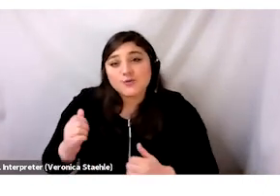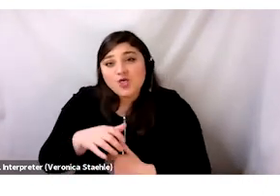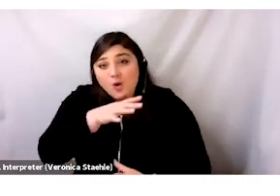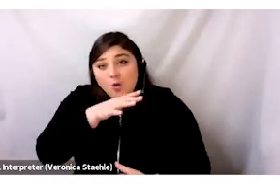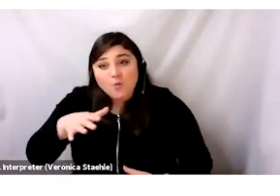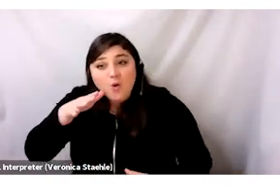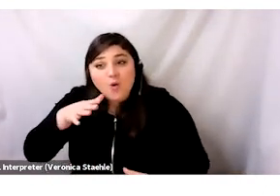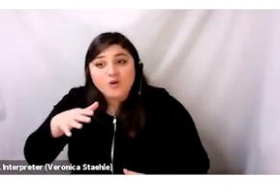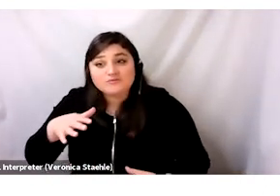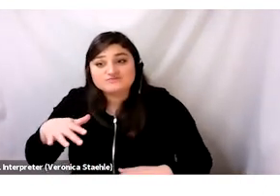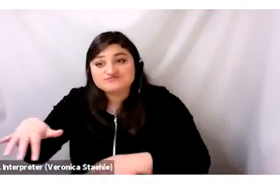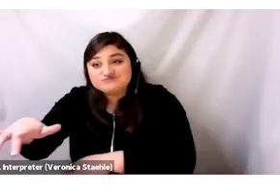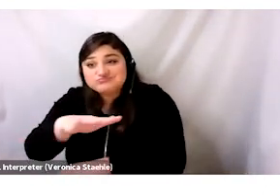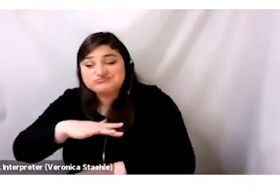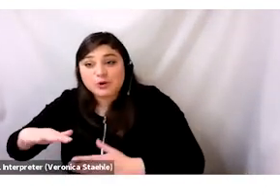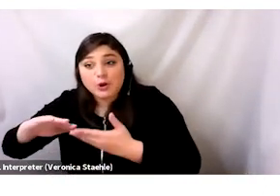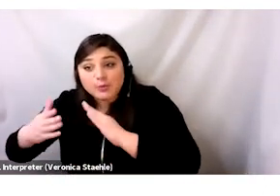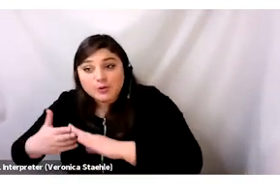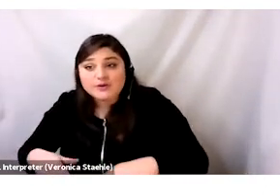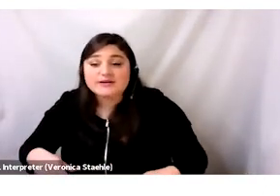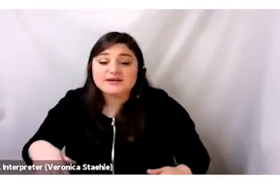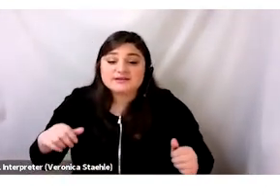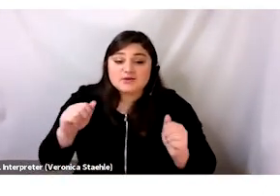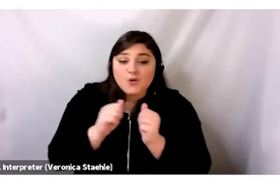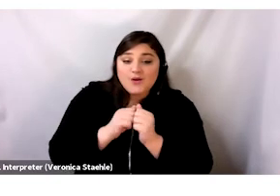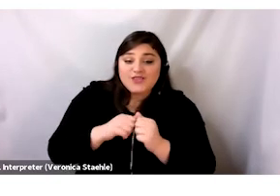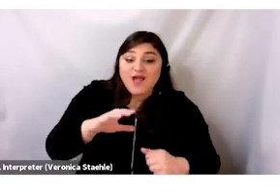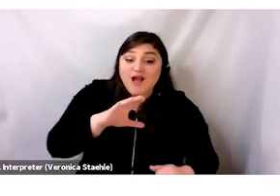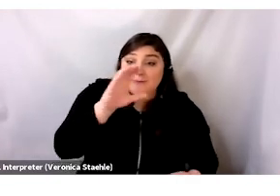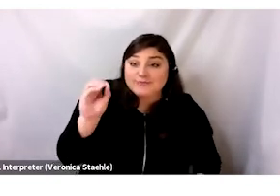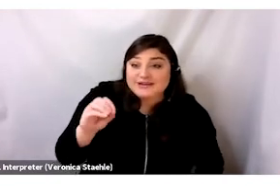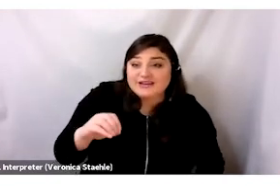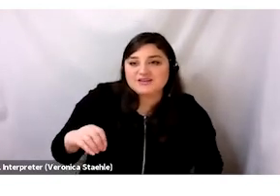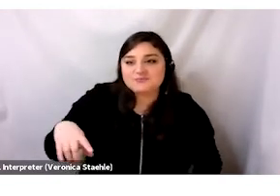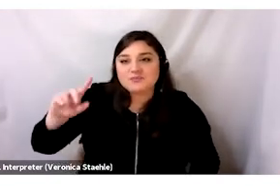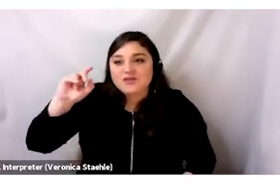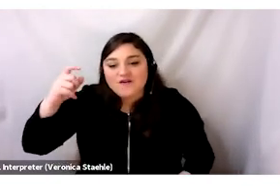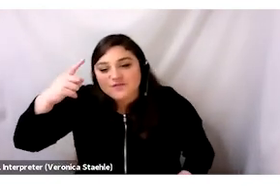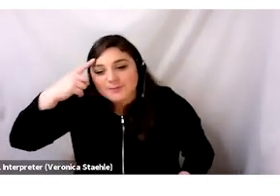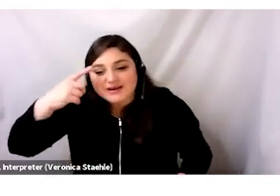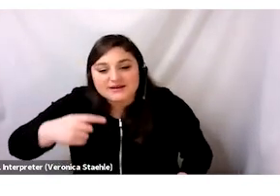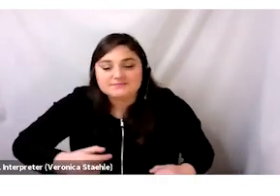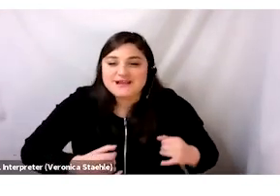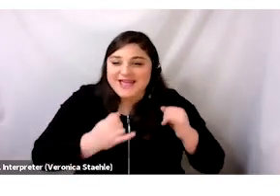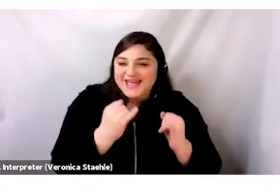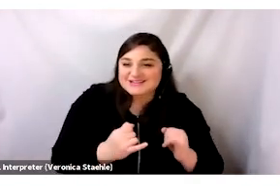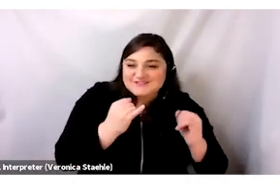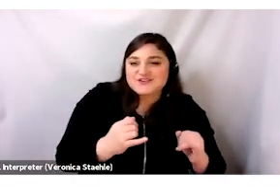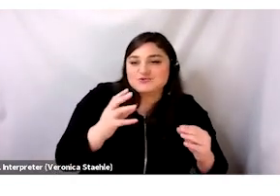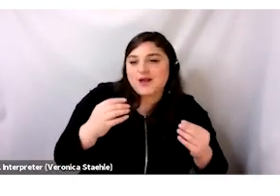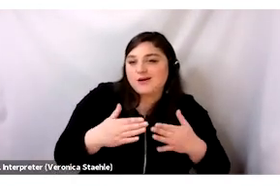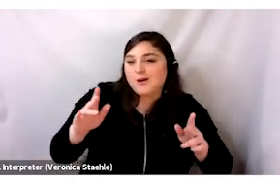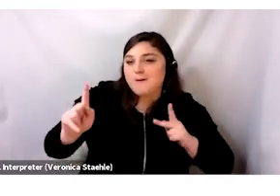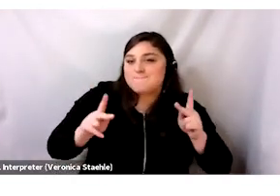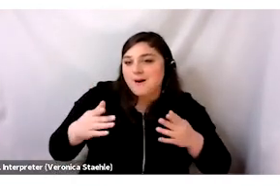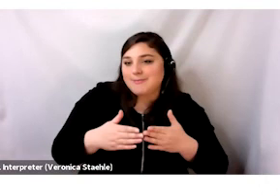rural farming and forest communities, companies, governments, individuals, and of course the